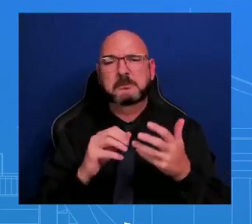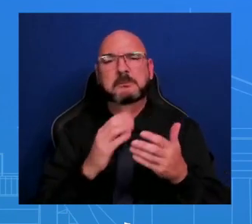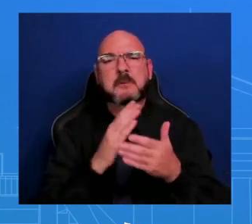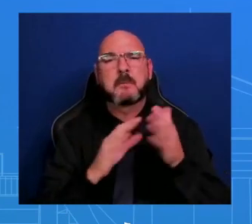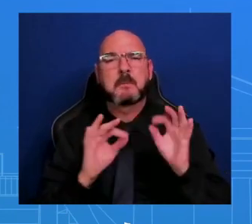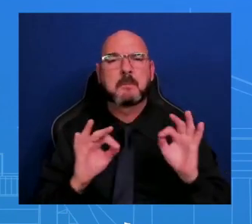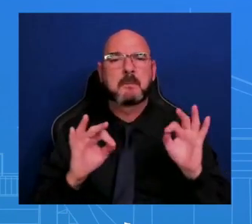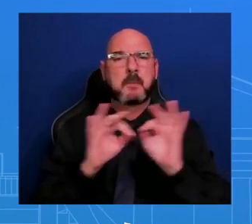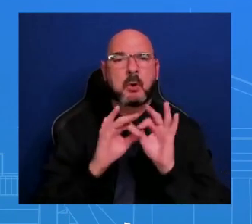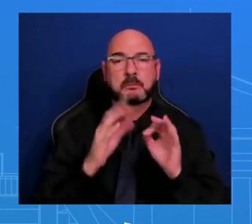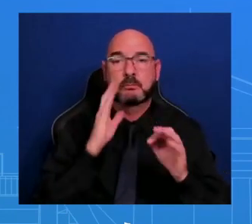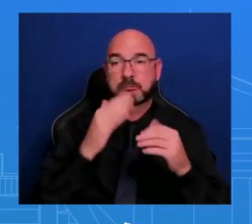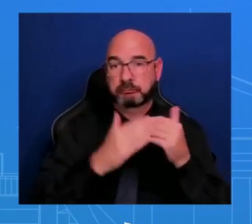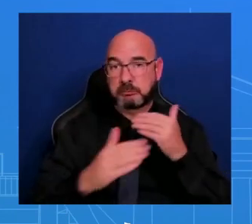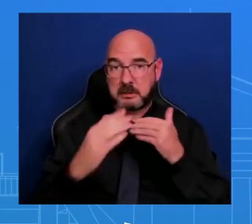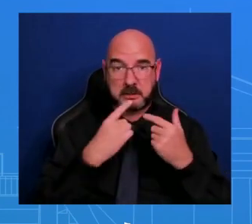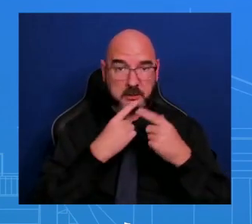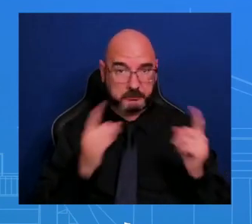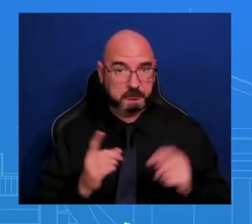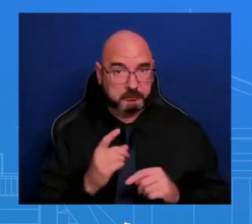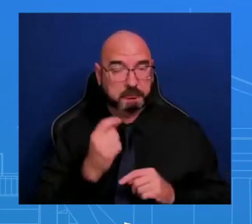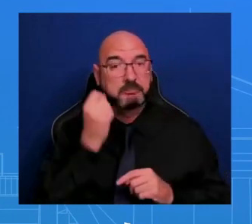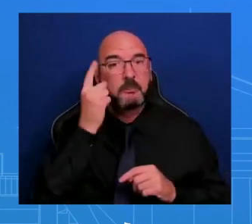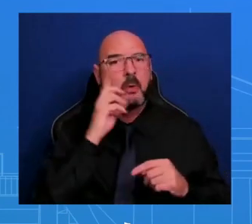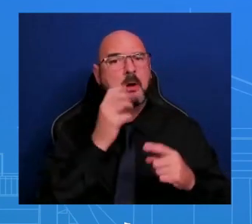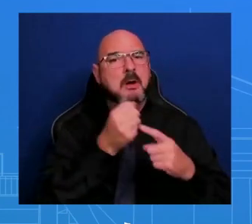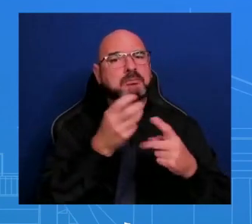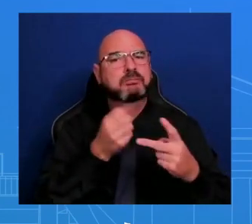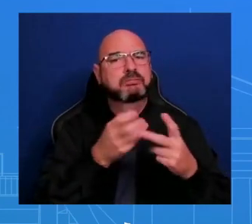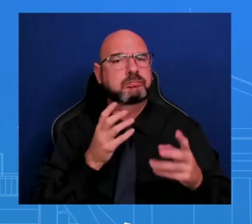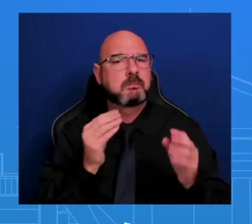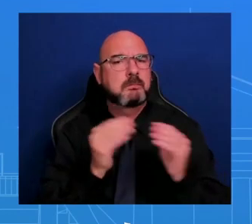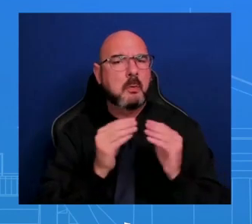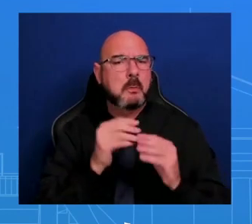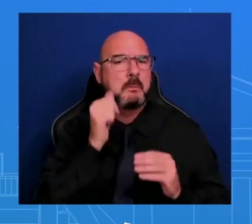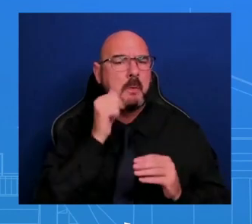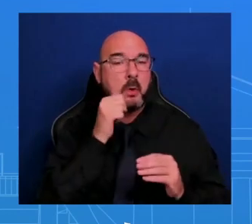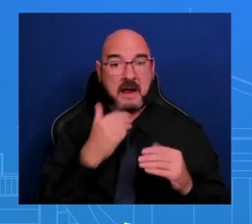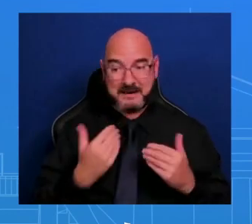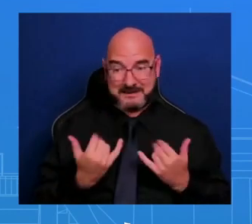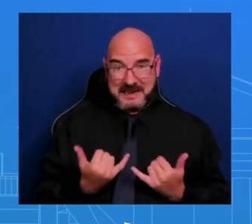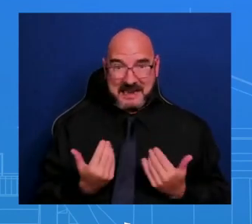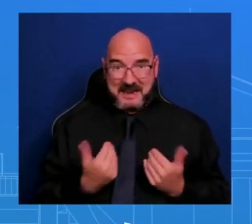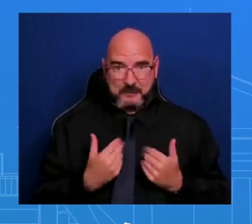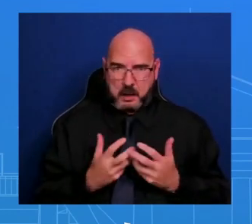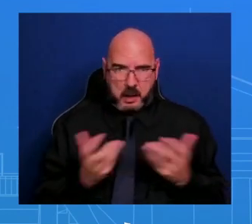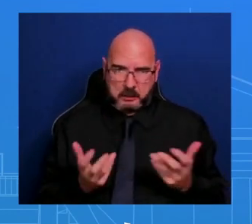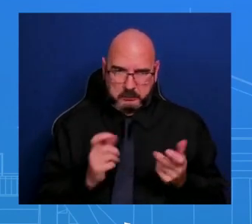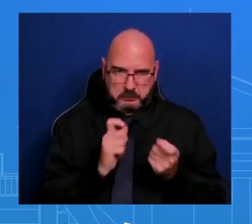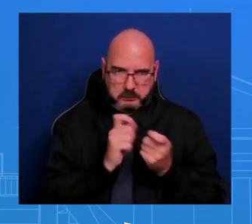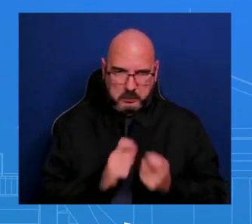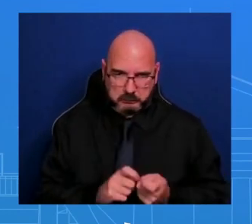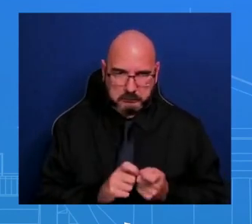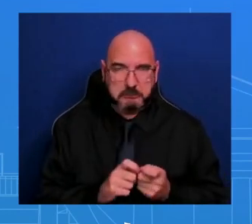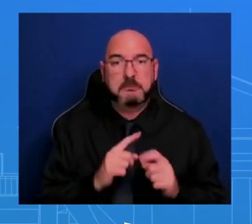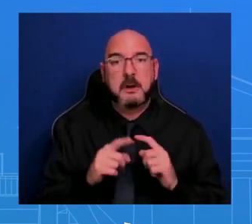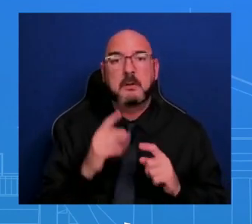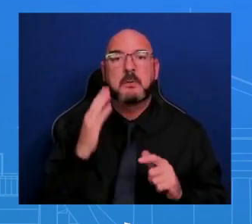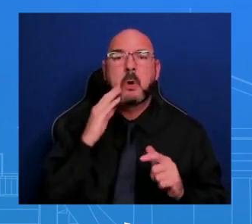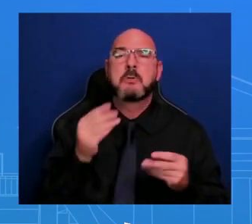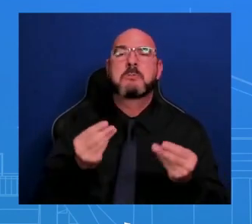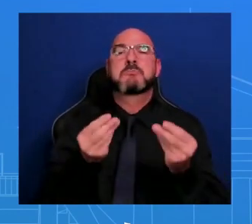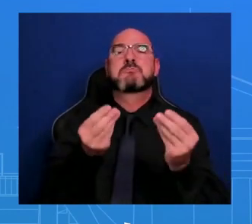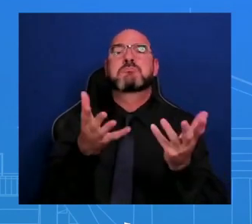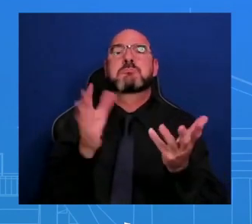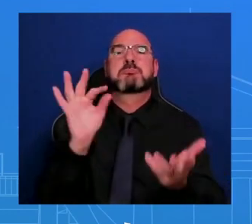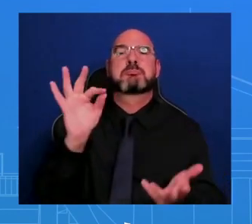so I will probably not be able to go into more detail than what I'm going here with you today, but I just thought it'd be fair to give you a sense of some of the things they're going to be announcing. And I